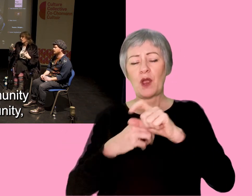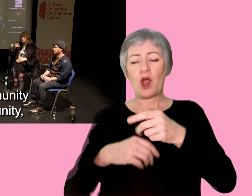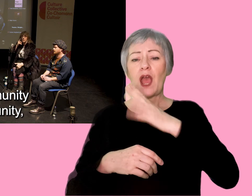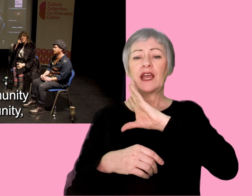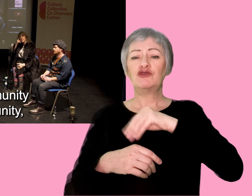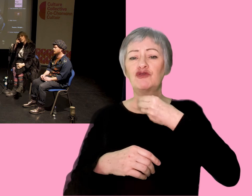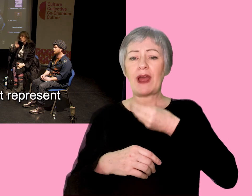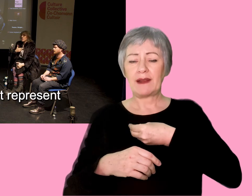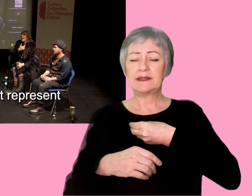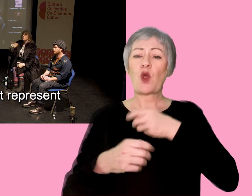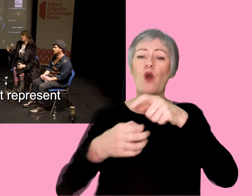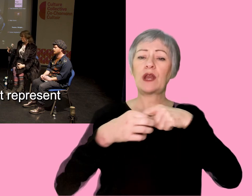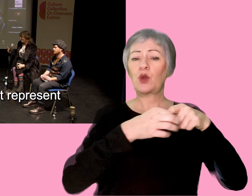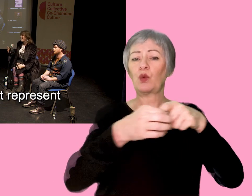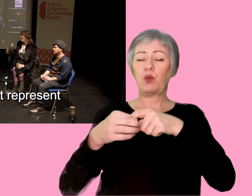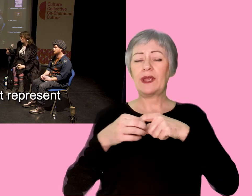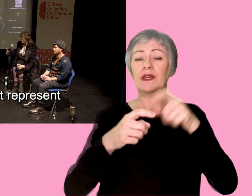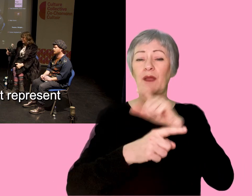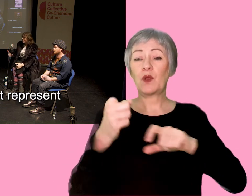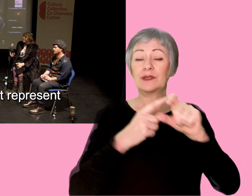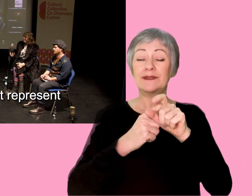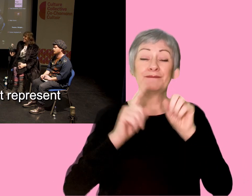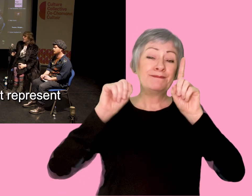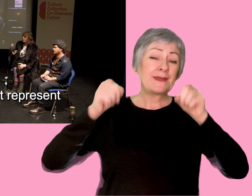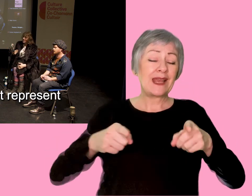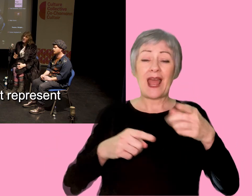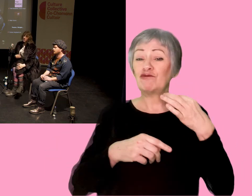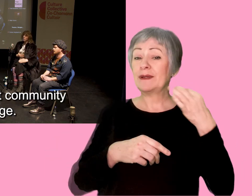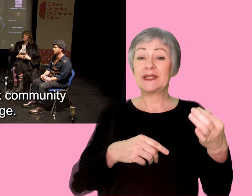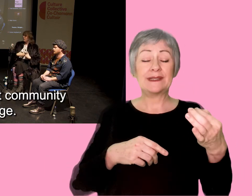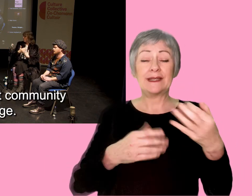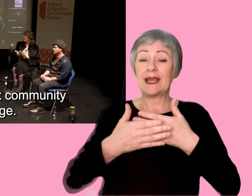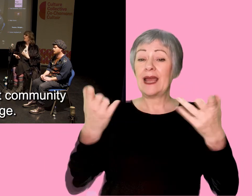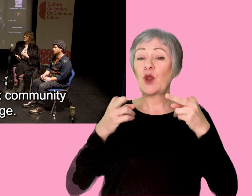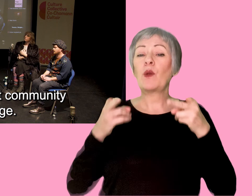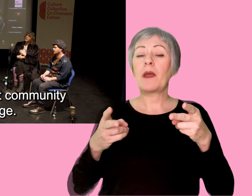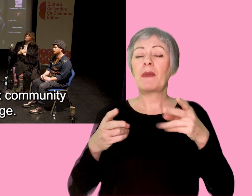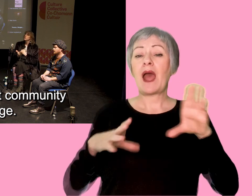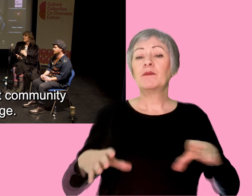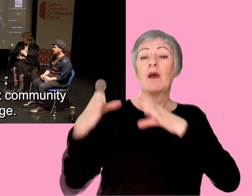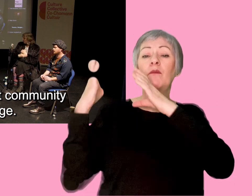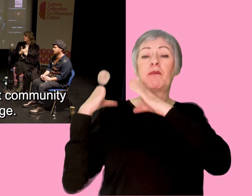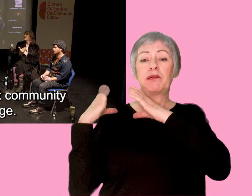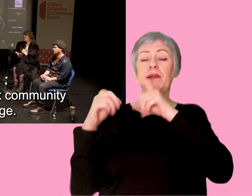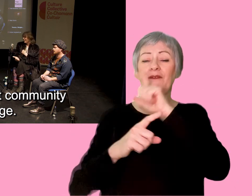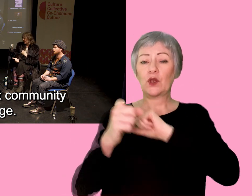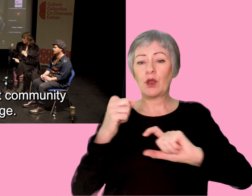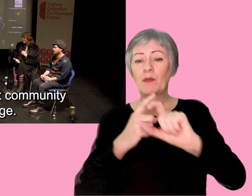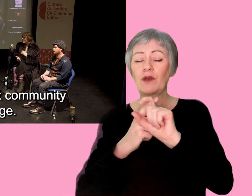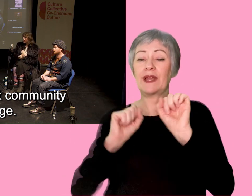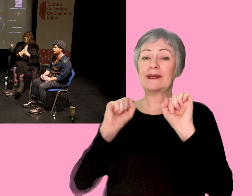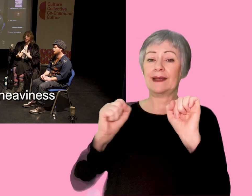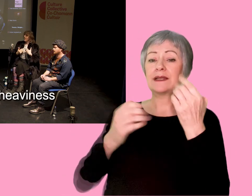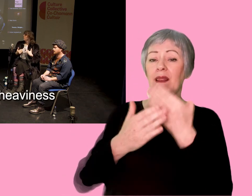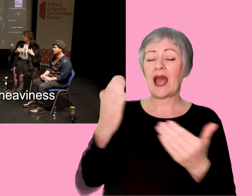queer community, which I absolutely cannot represent in any way, but I am the carrier of that community and of its